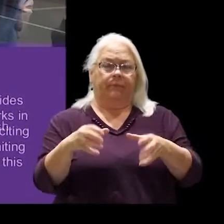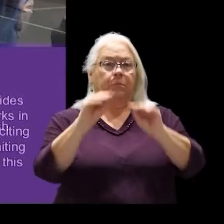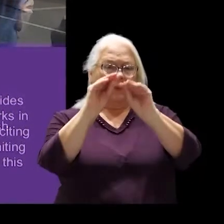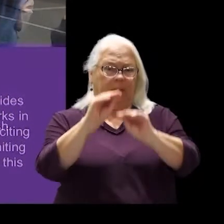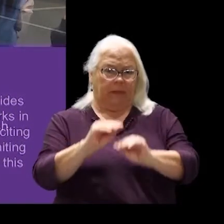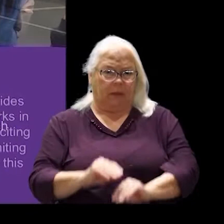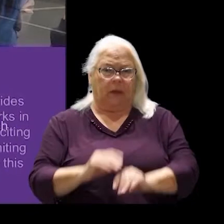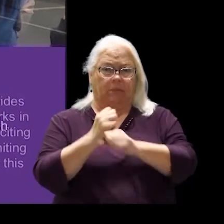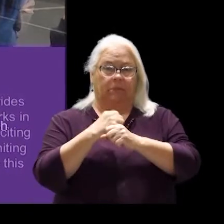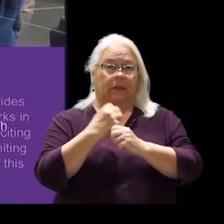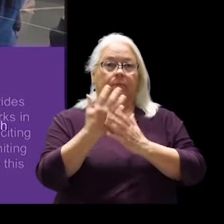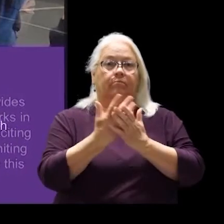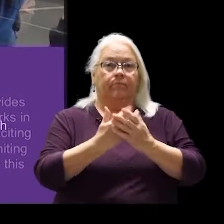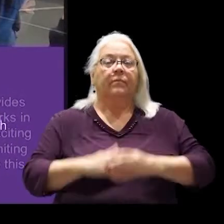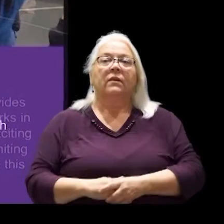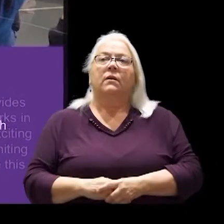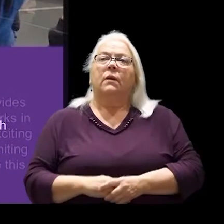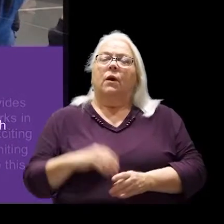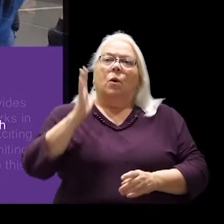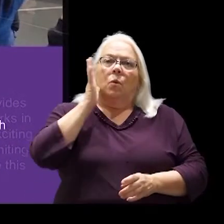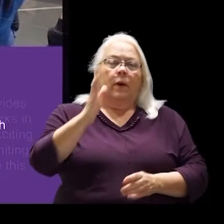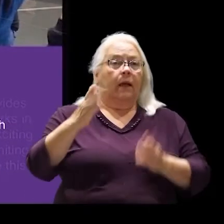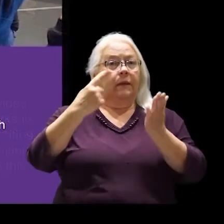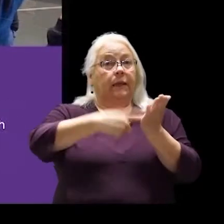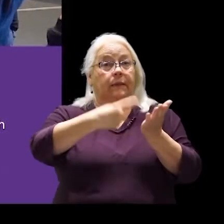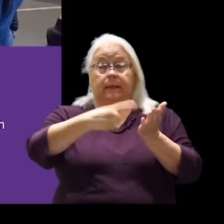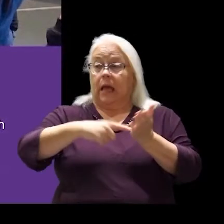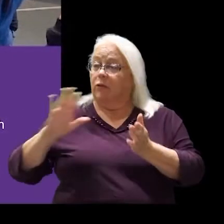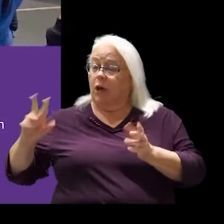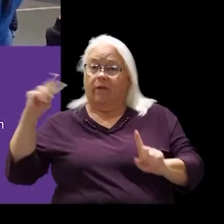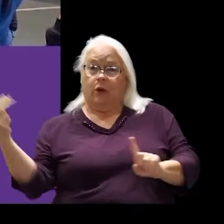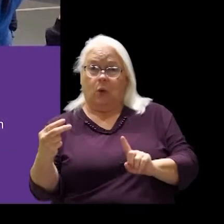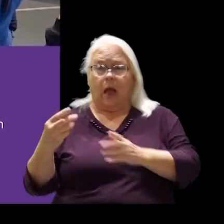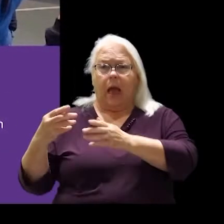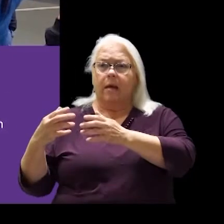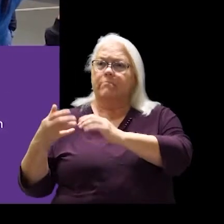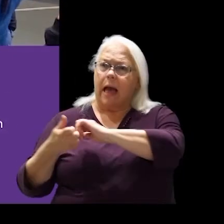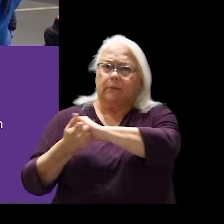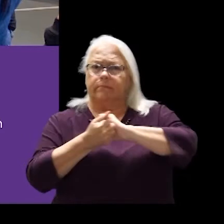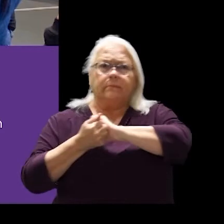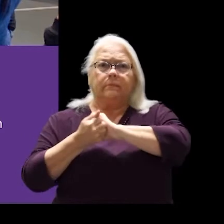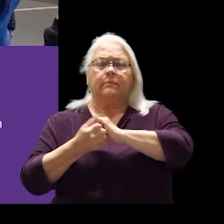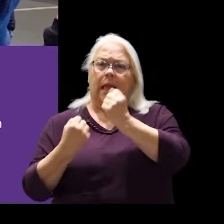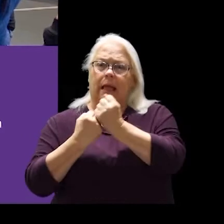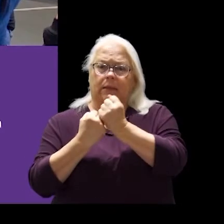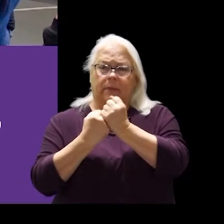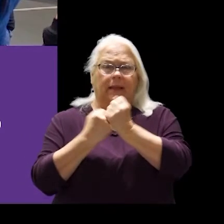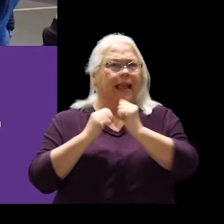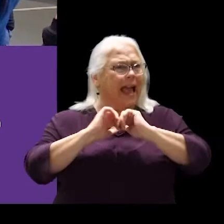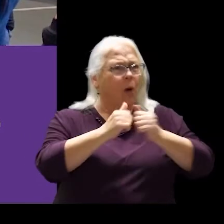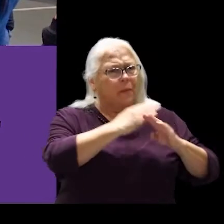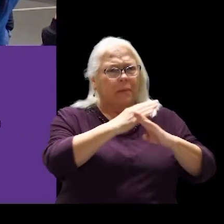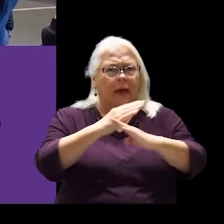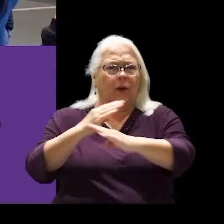best practices. In short interviews, the artists will discuss from all perspectives, as allies, some of